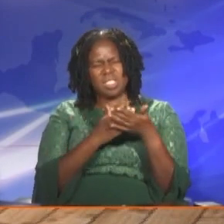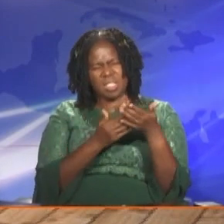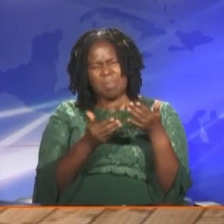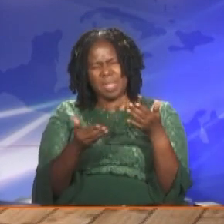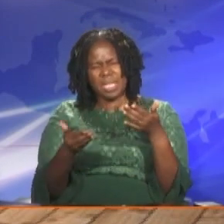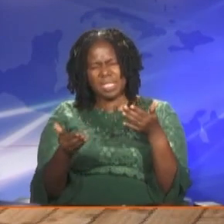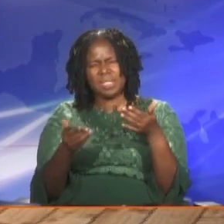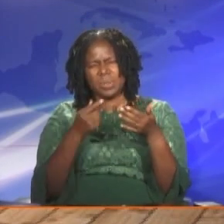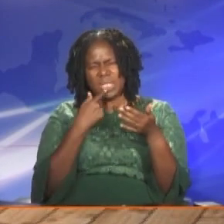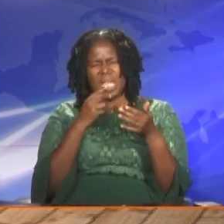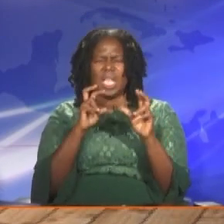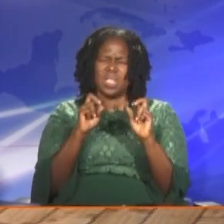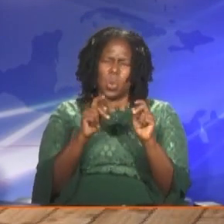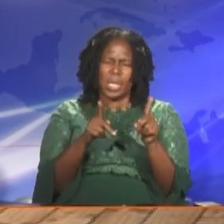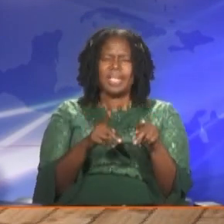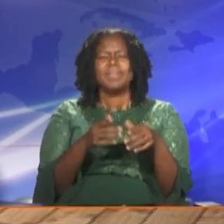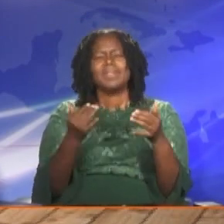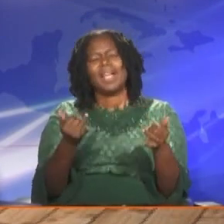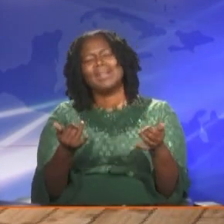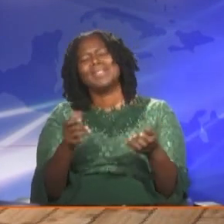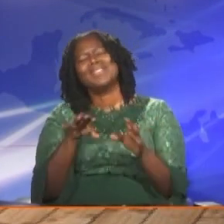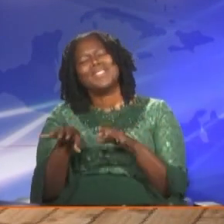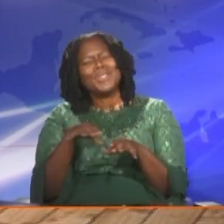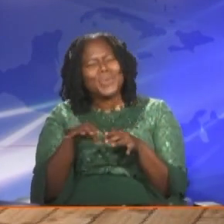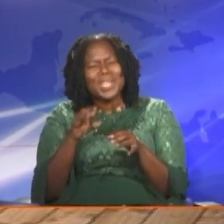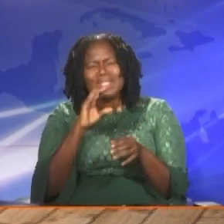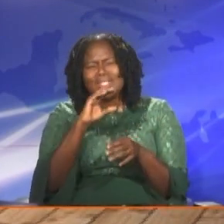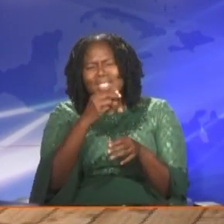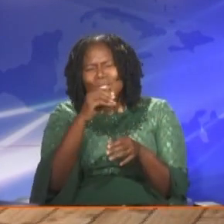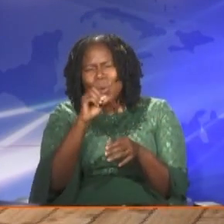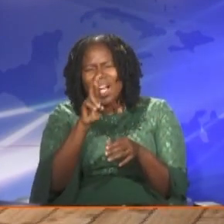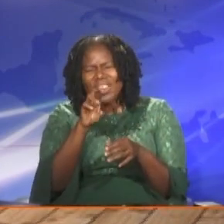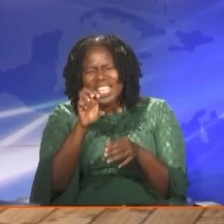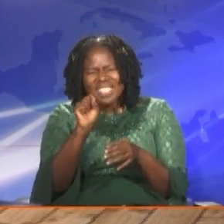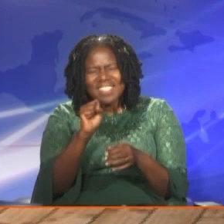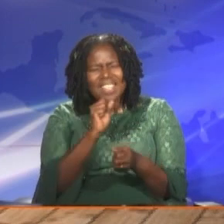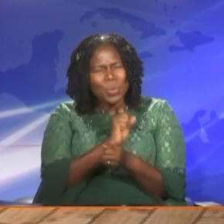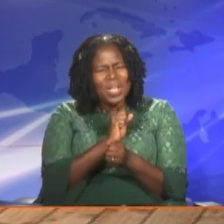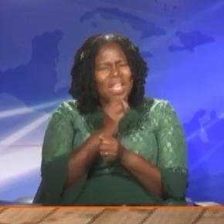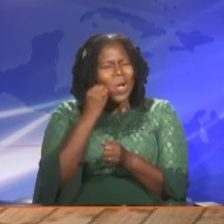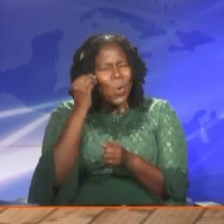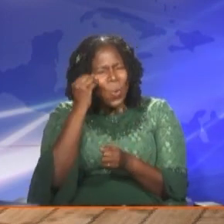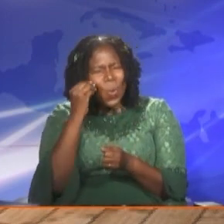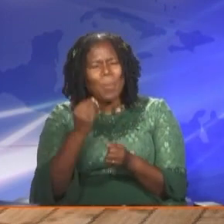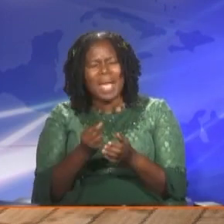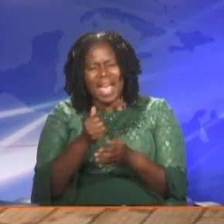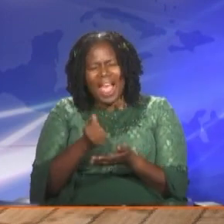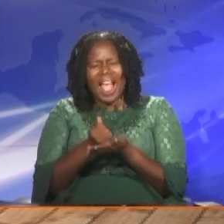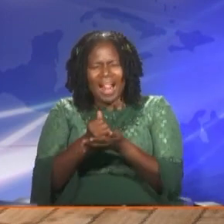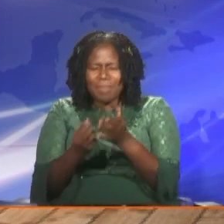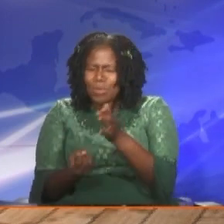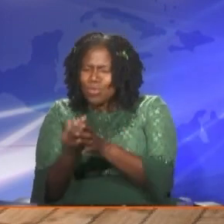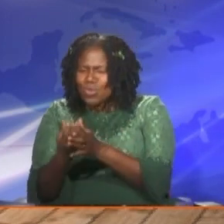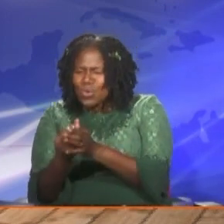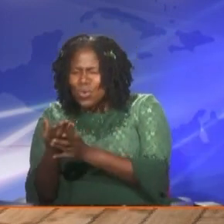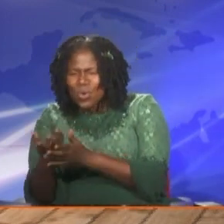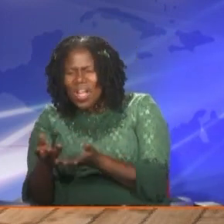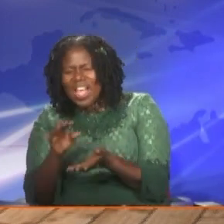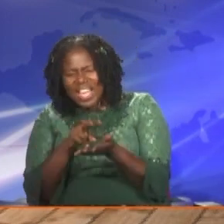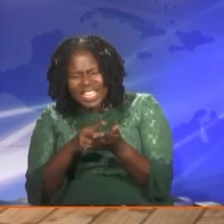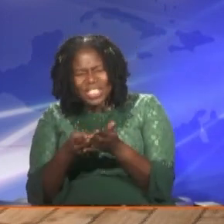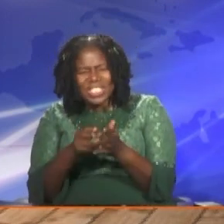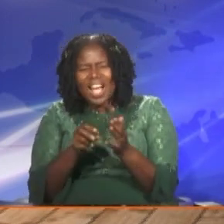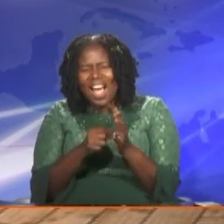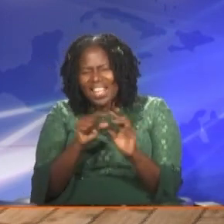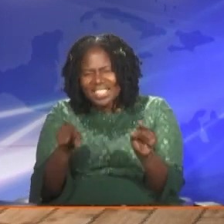So doing chores in the home, helping out in the kitchen garden, running errands for the family, those are child work